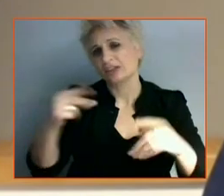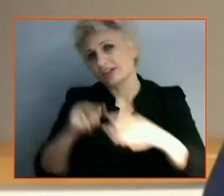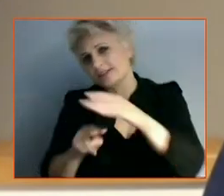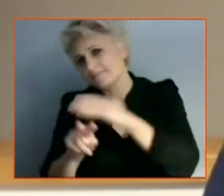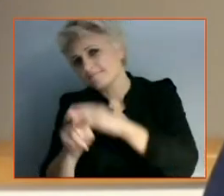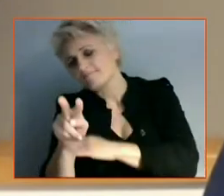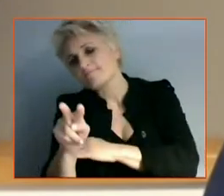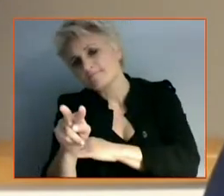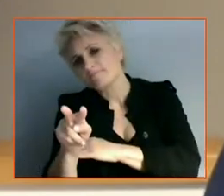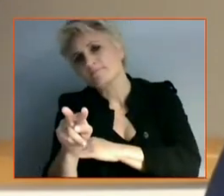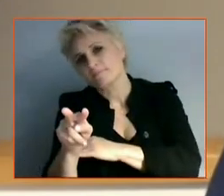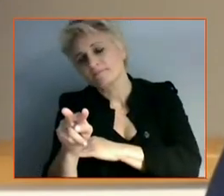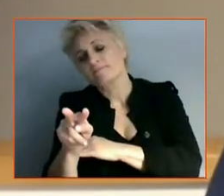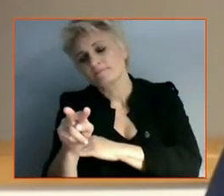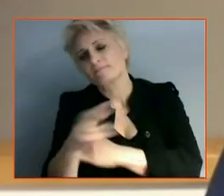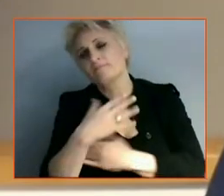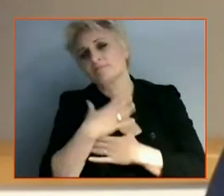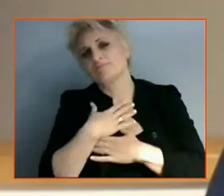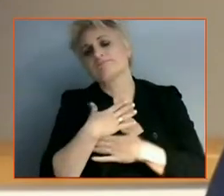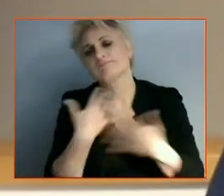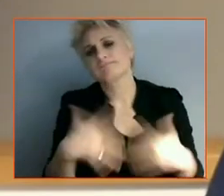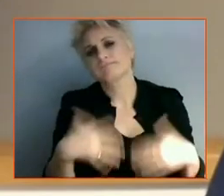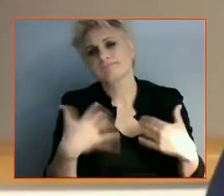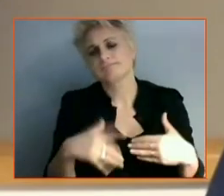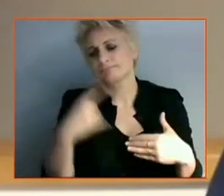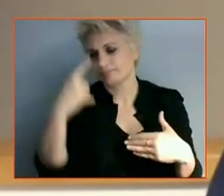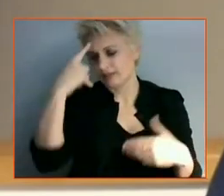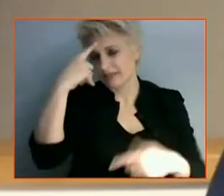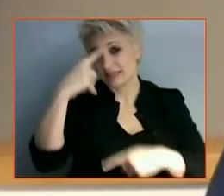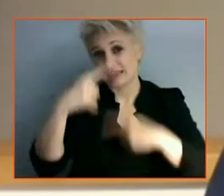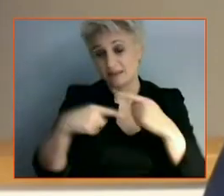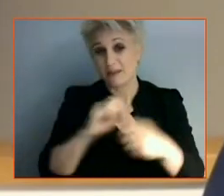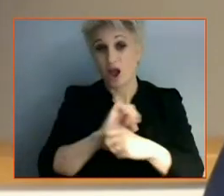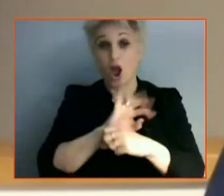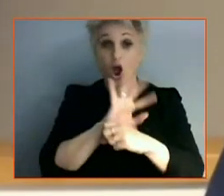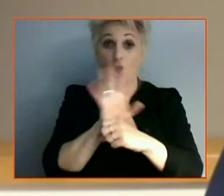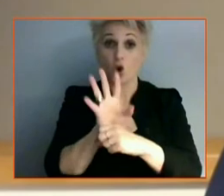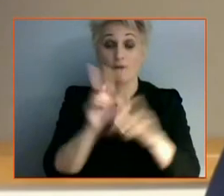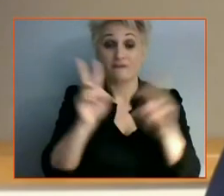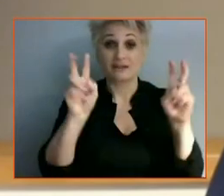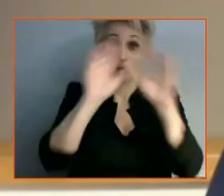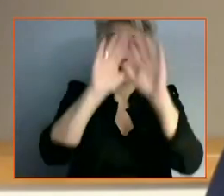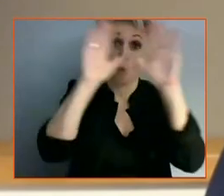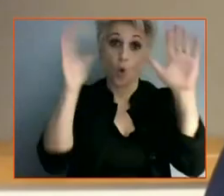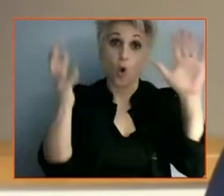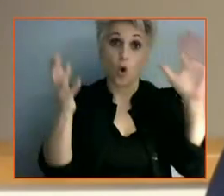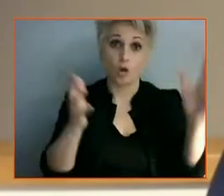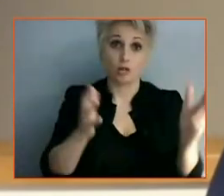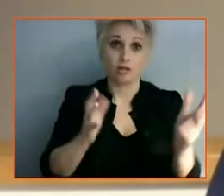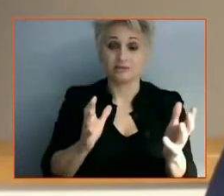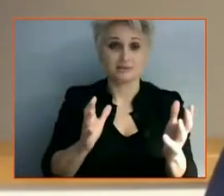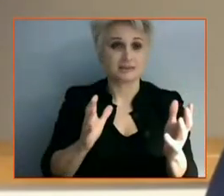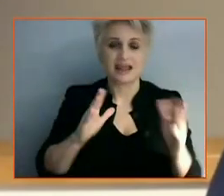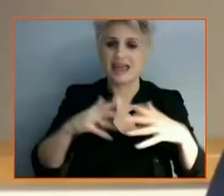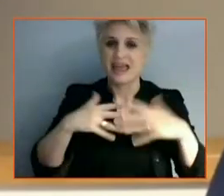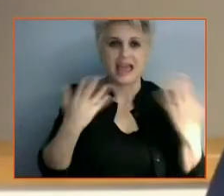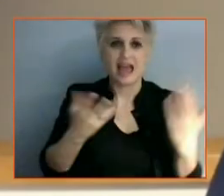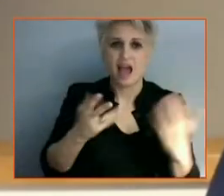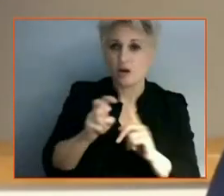As we look to how we're going to navigate through a COVID world, and I think that we would